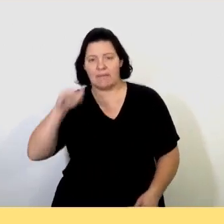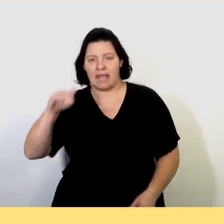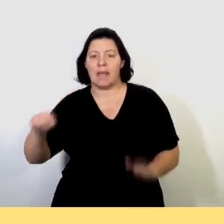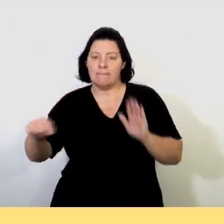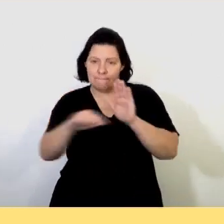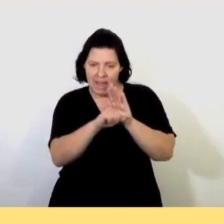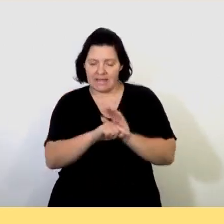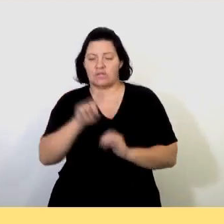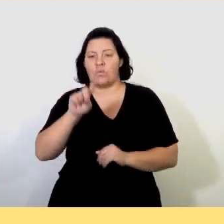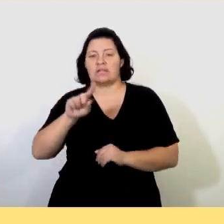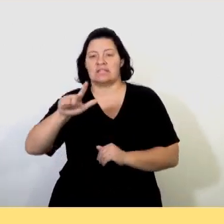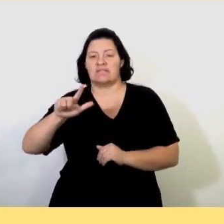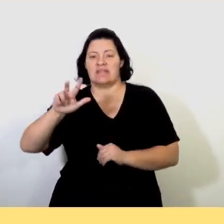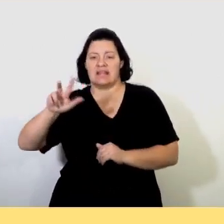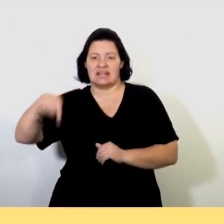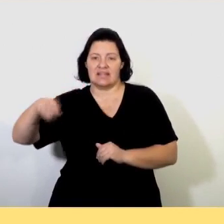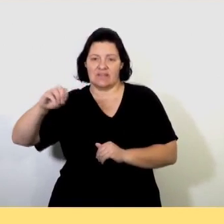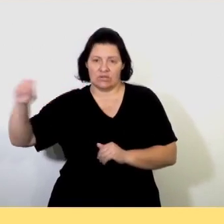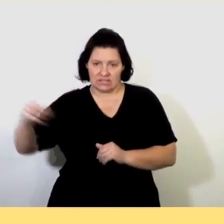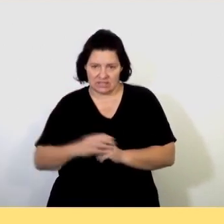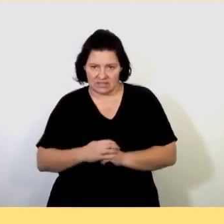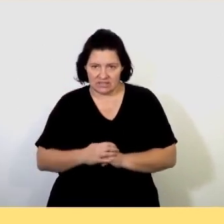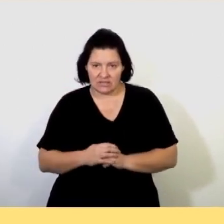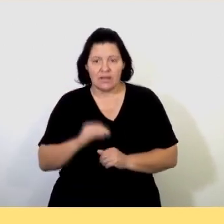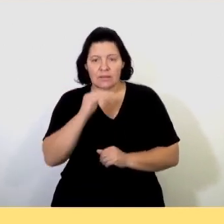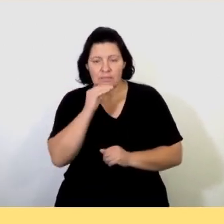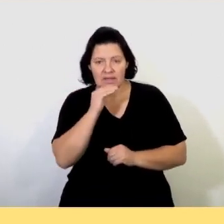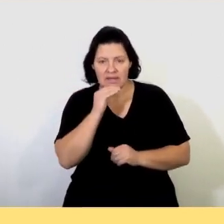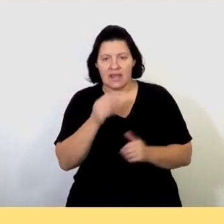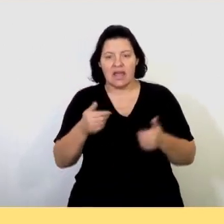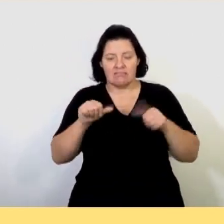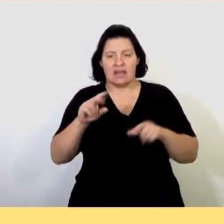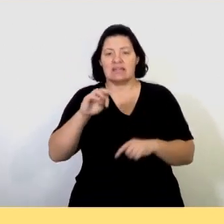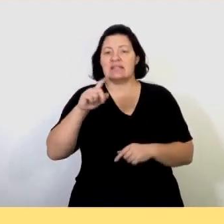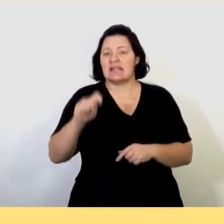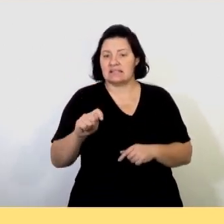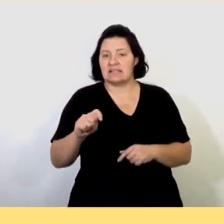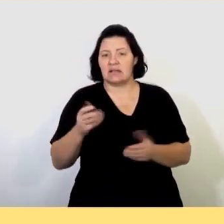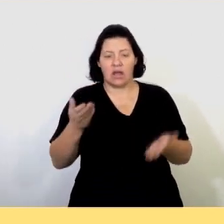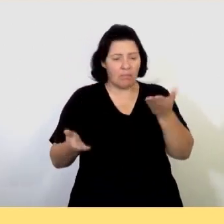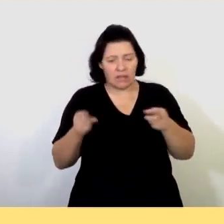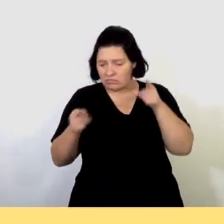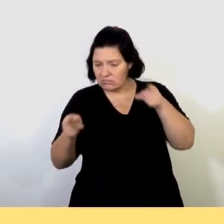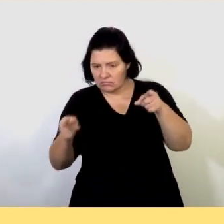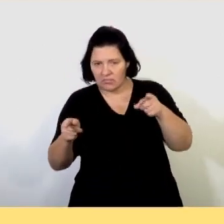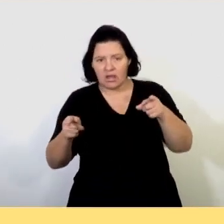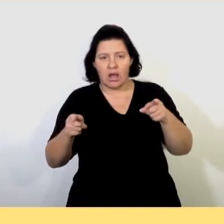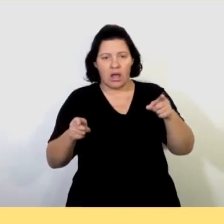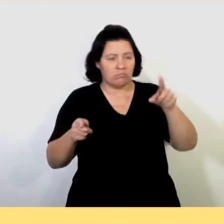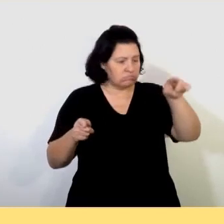bank minus 178,000, which therefore gives us the net effect of